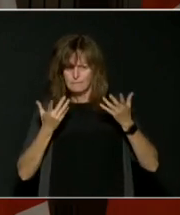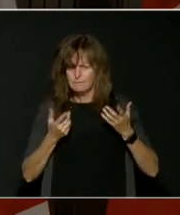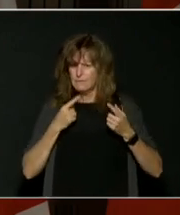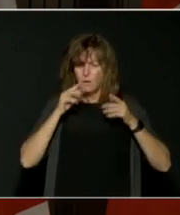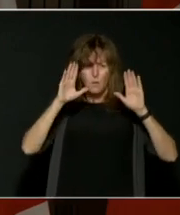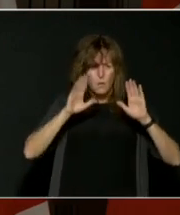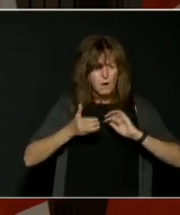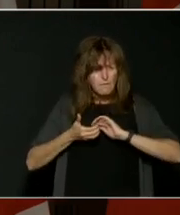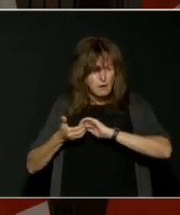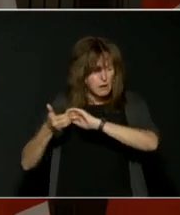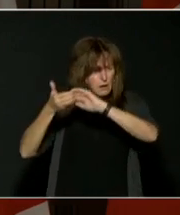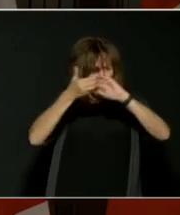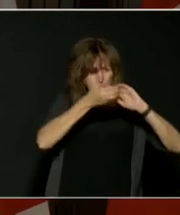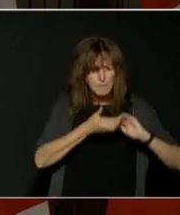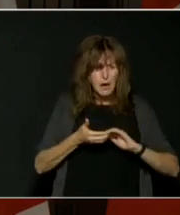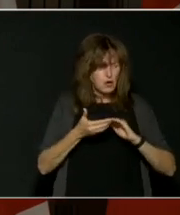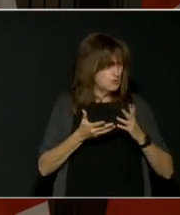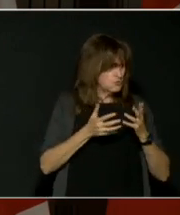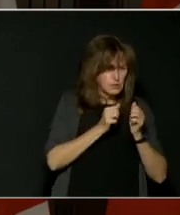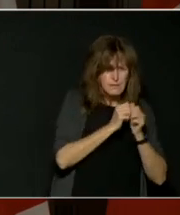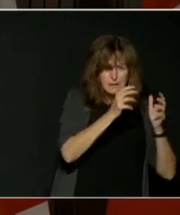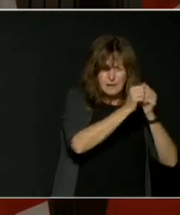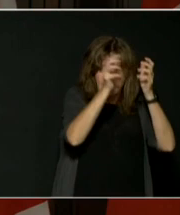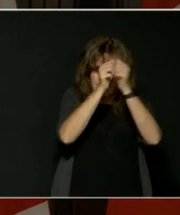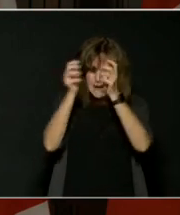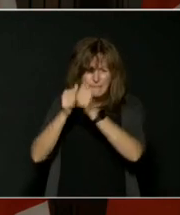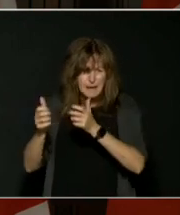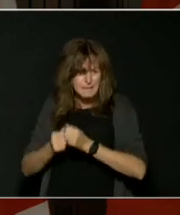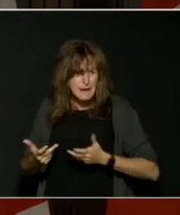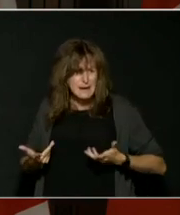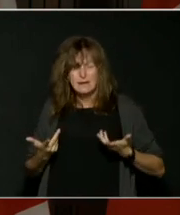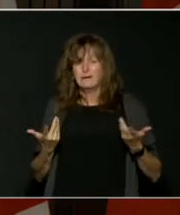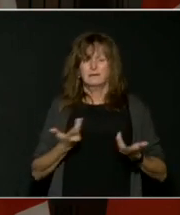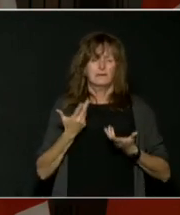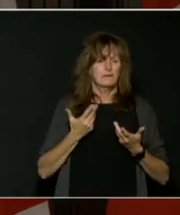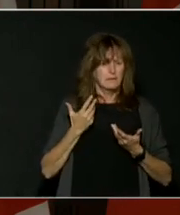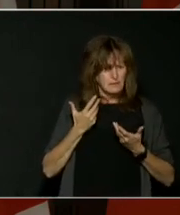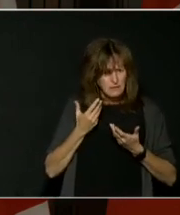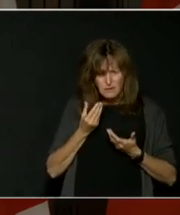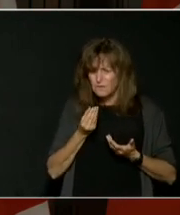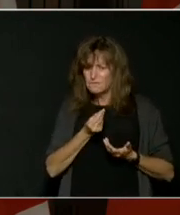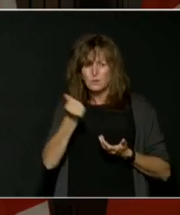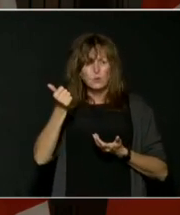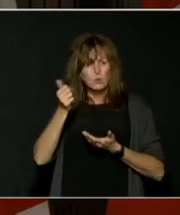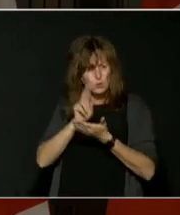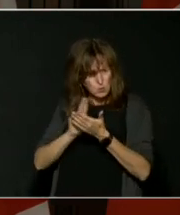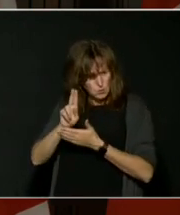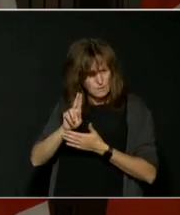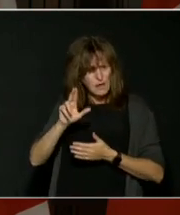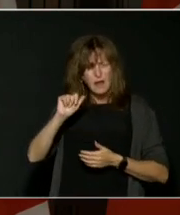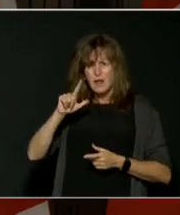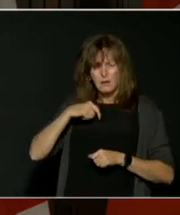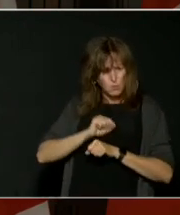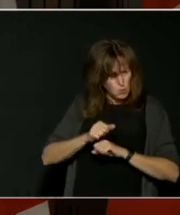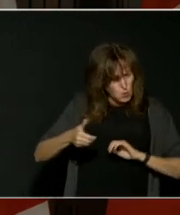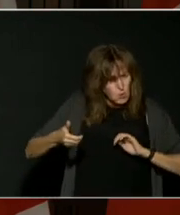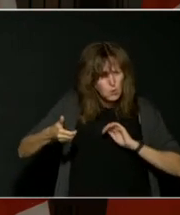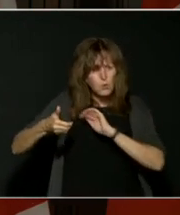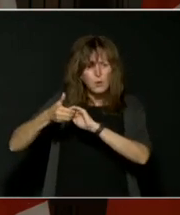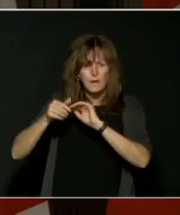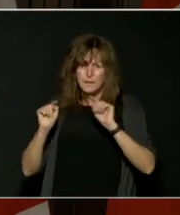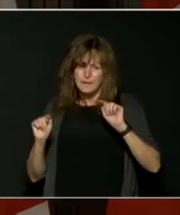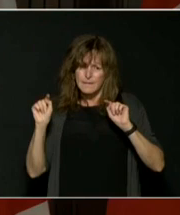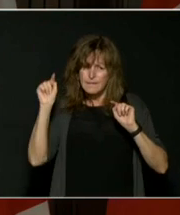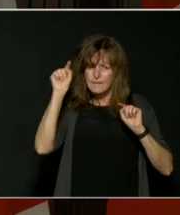what capacity is out there. There are several leading university labs that we are working very closely with to figure out whether we